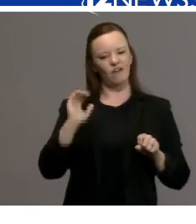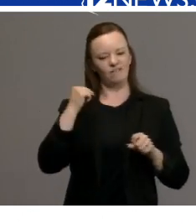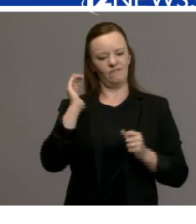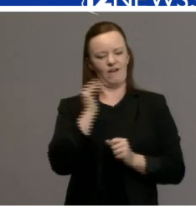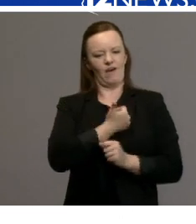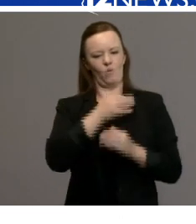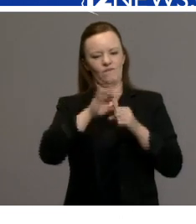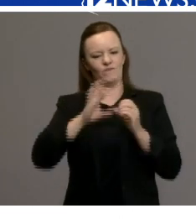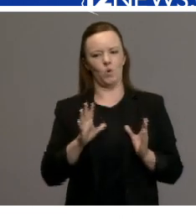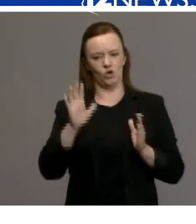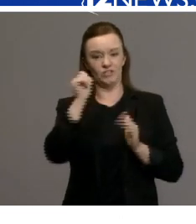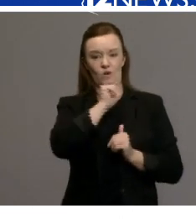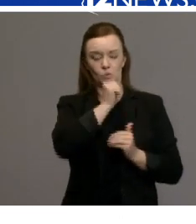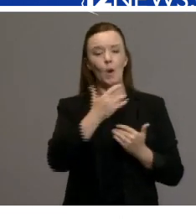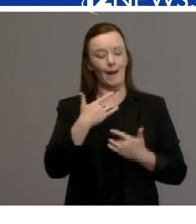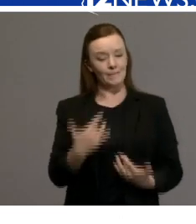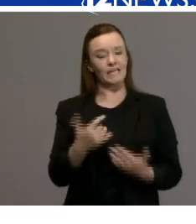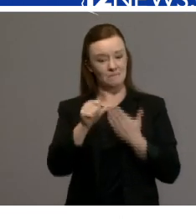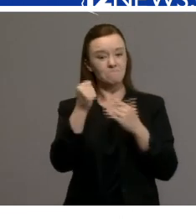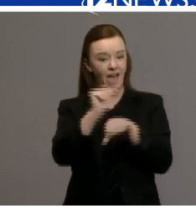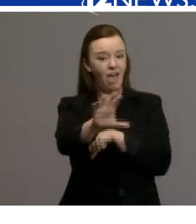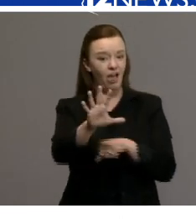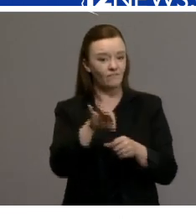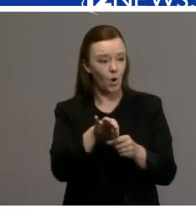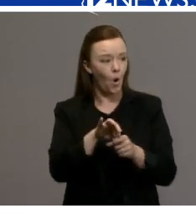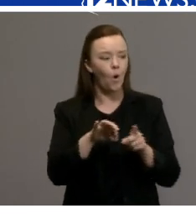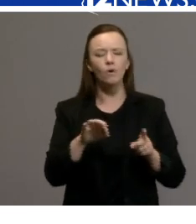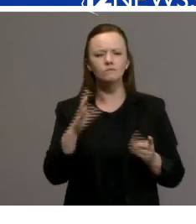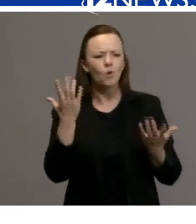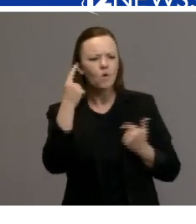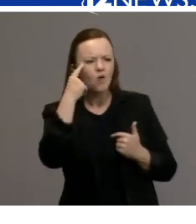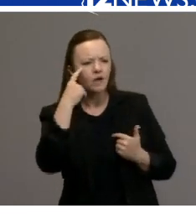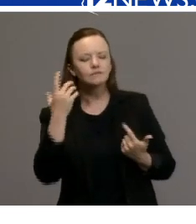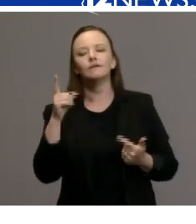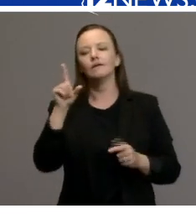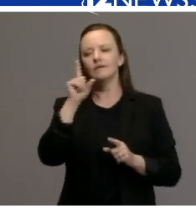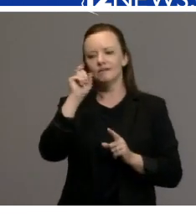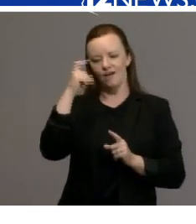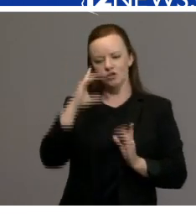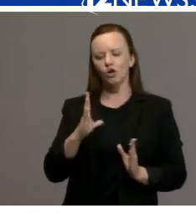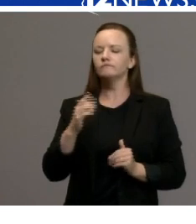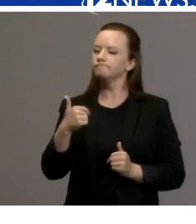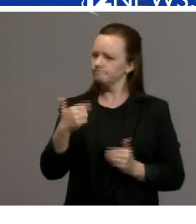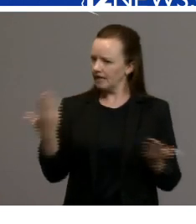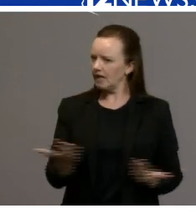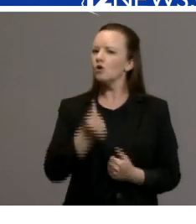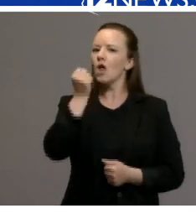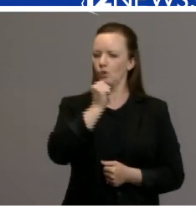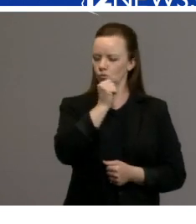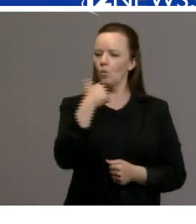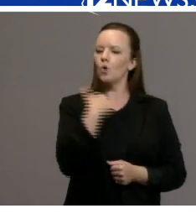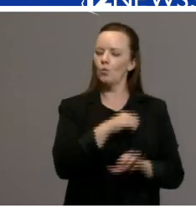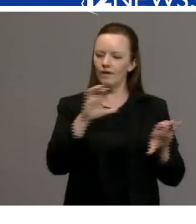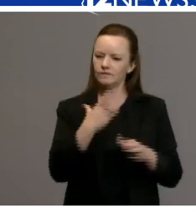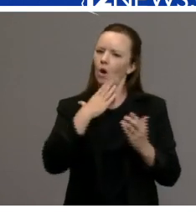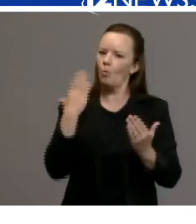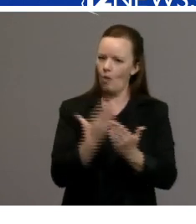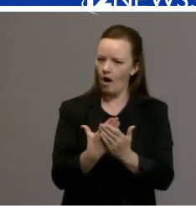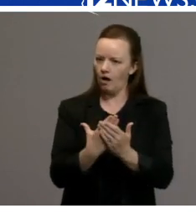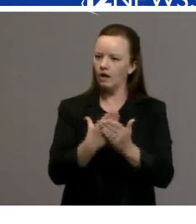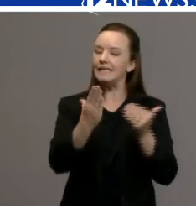voting? I think in Arizona, we've done a very good job on making it easy to vote and hard to